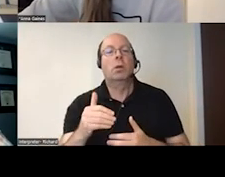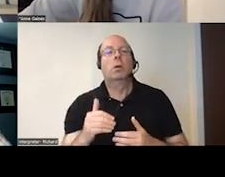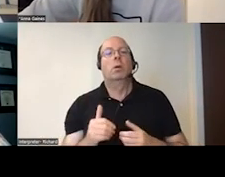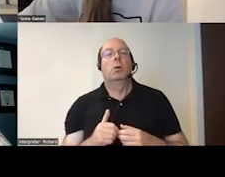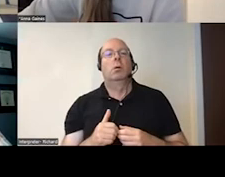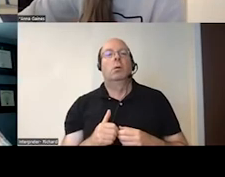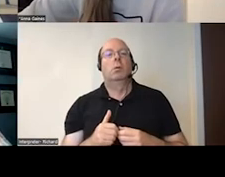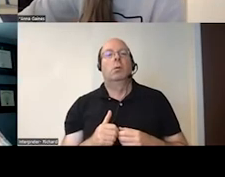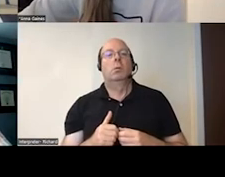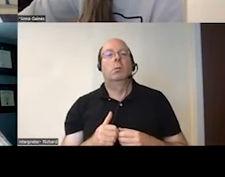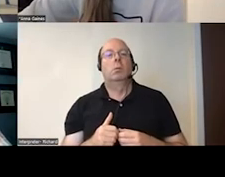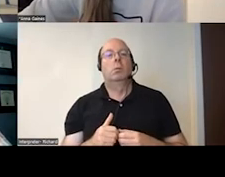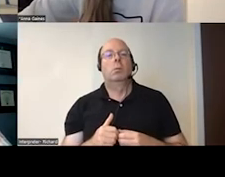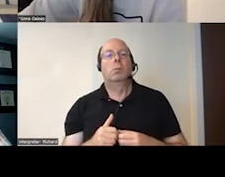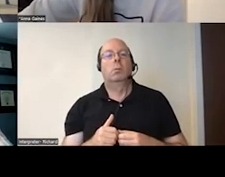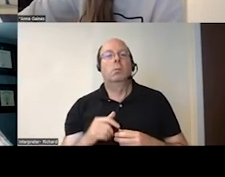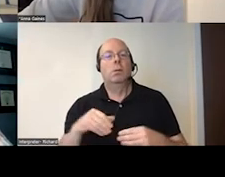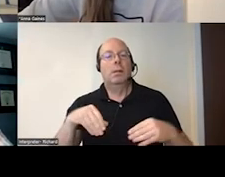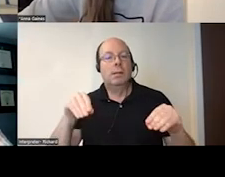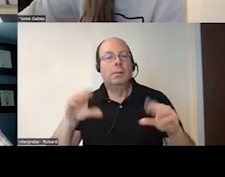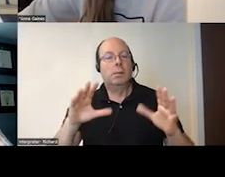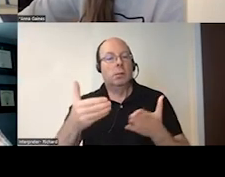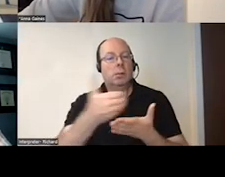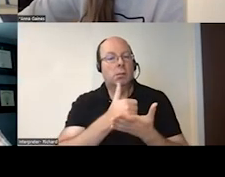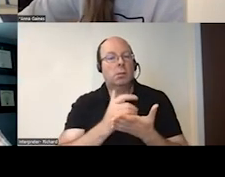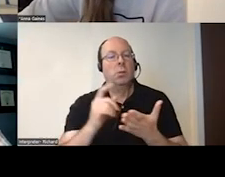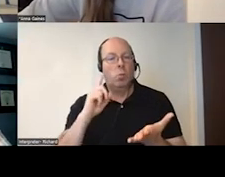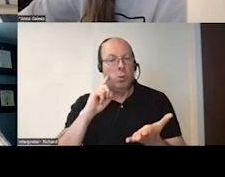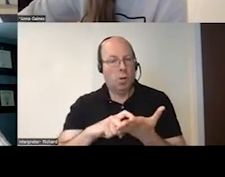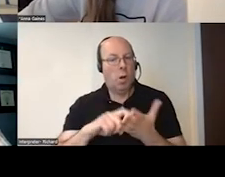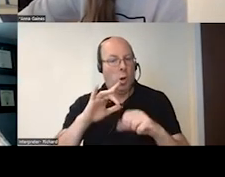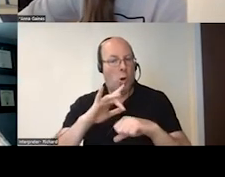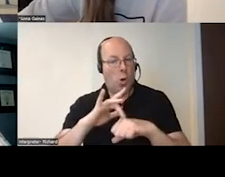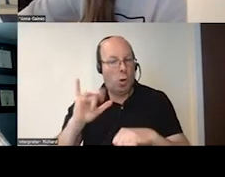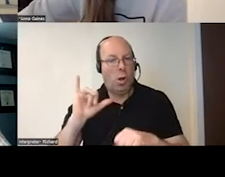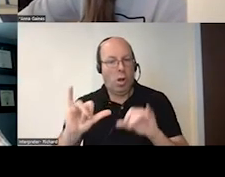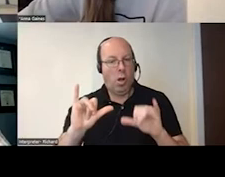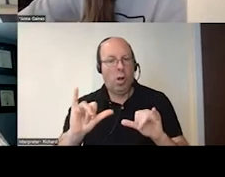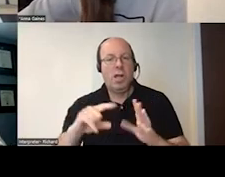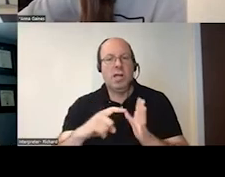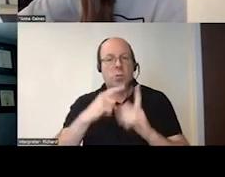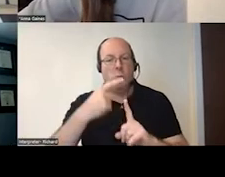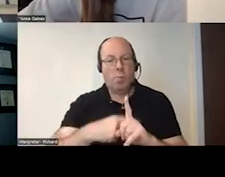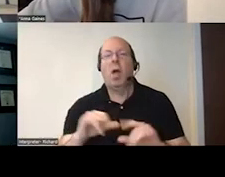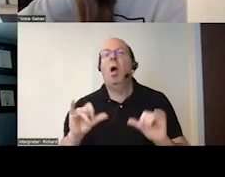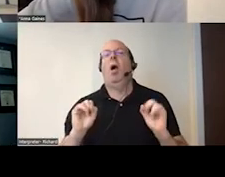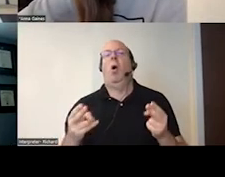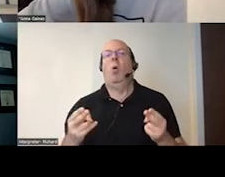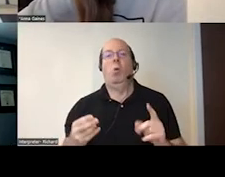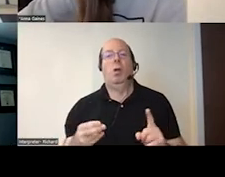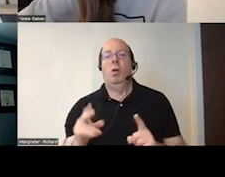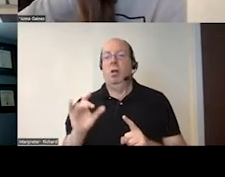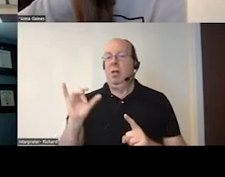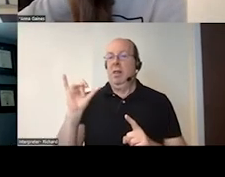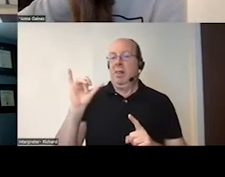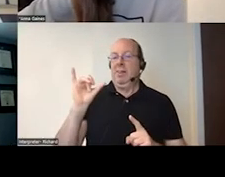in our sales channels and just revenue compared to Alaska, we recognized pretty early on. I think it took us like a month to be like, okay, so this isn't working,